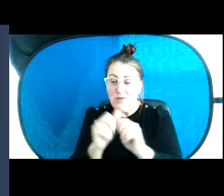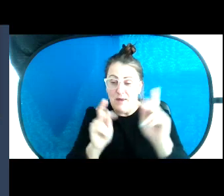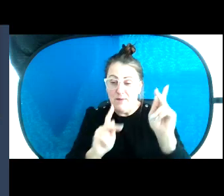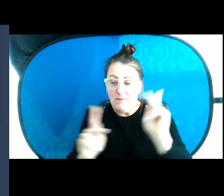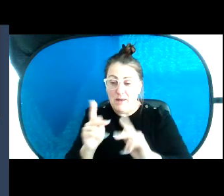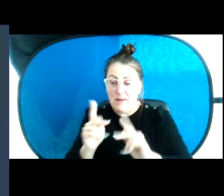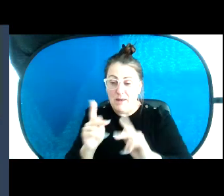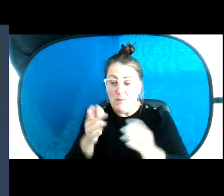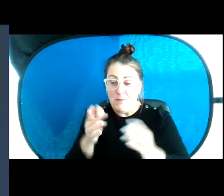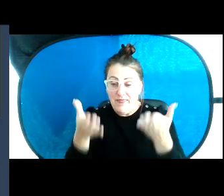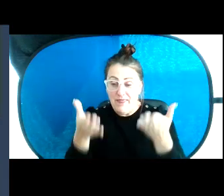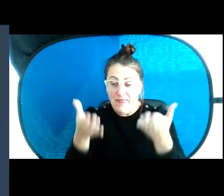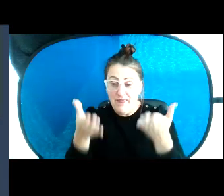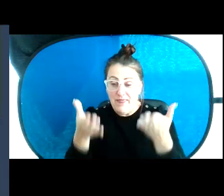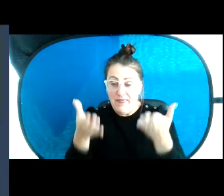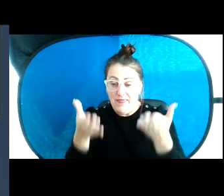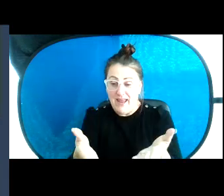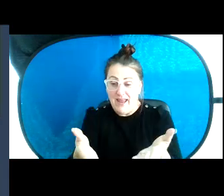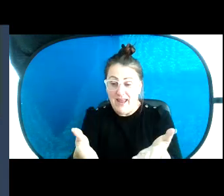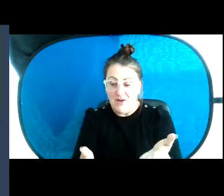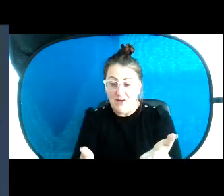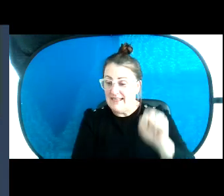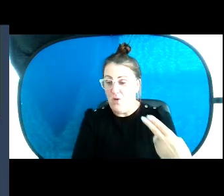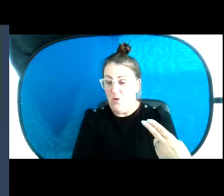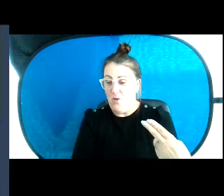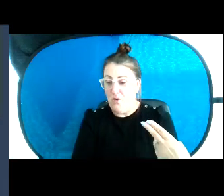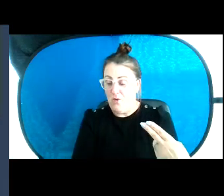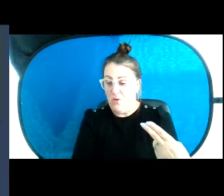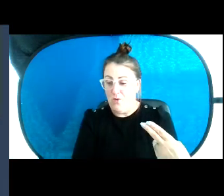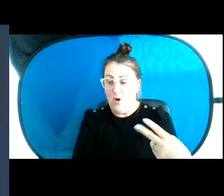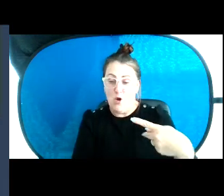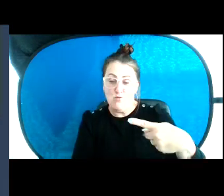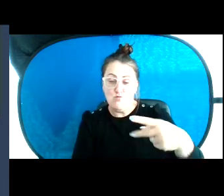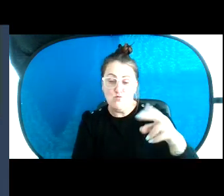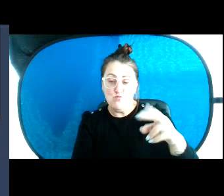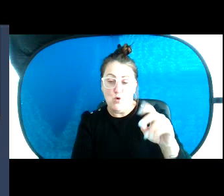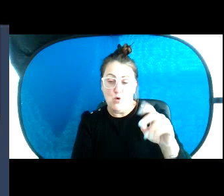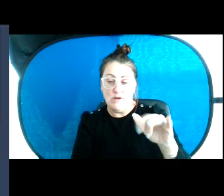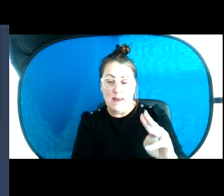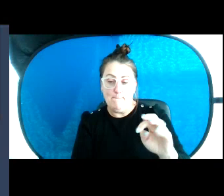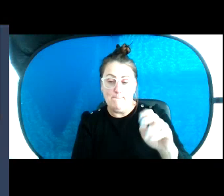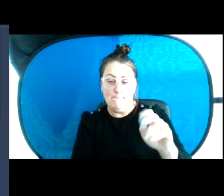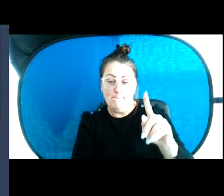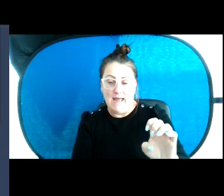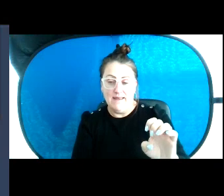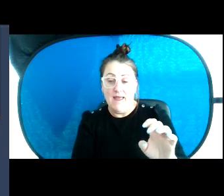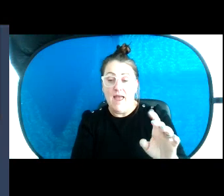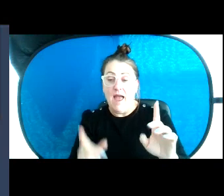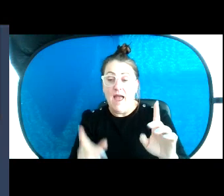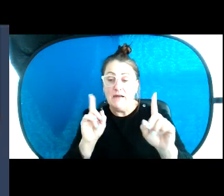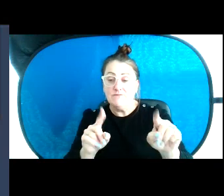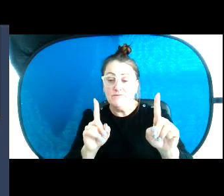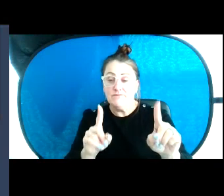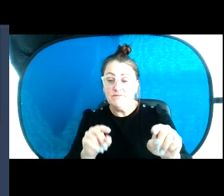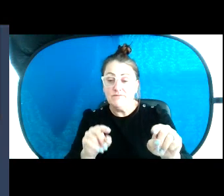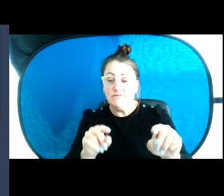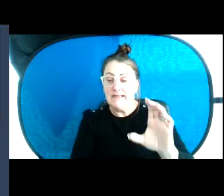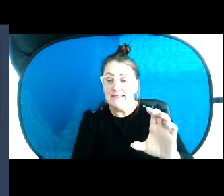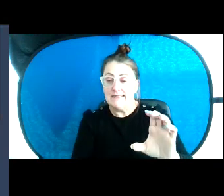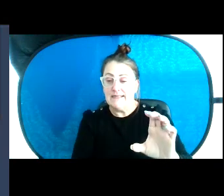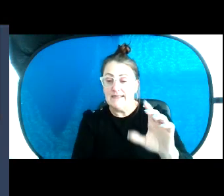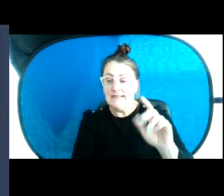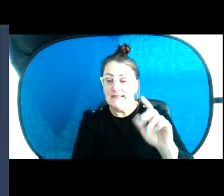stakeholders, including our Senate Pro Tem, Mike McGurry. I also attended as a CTC rep the